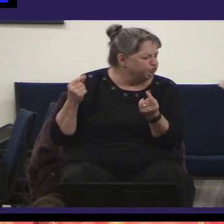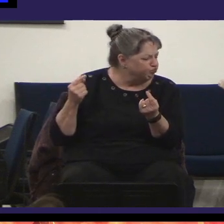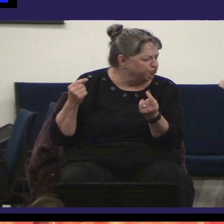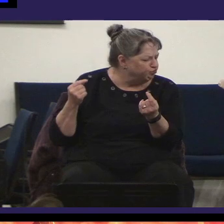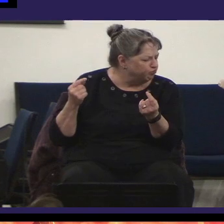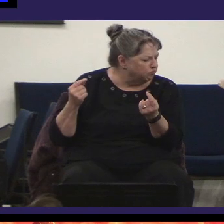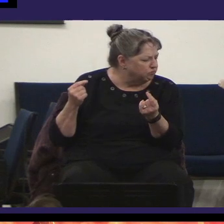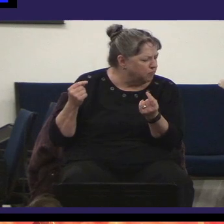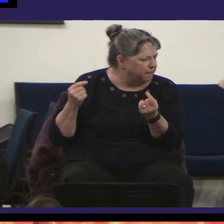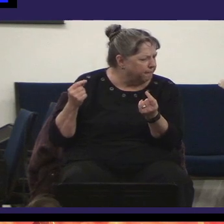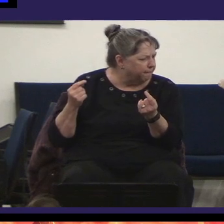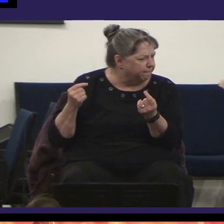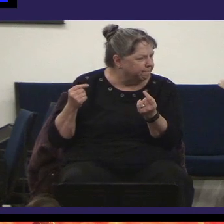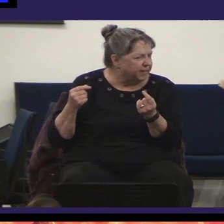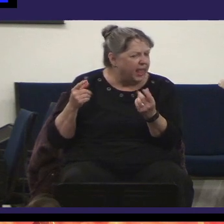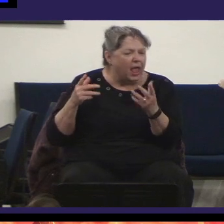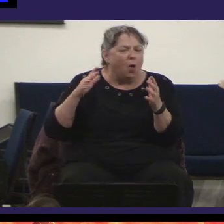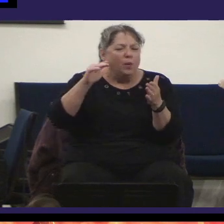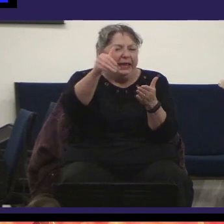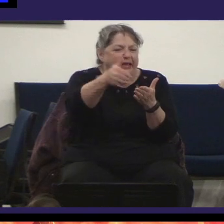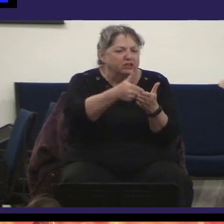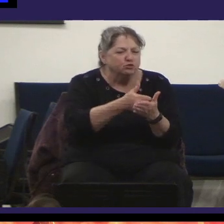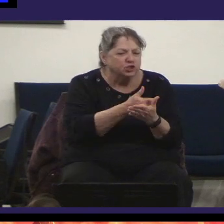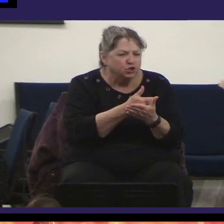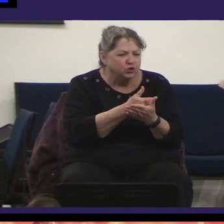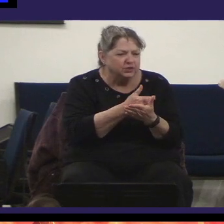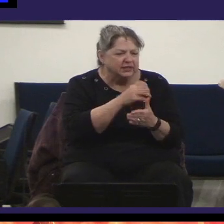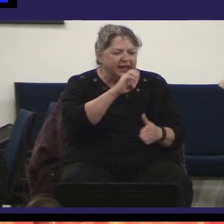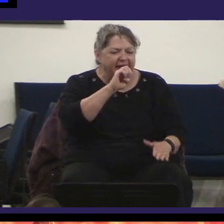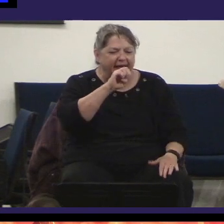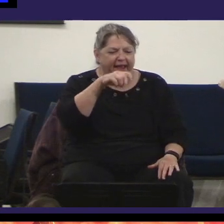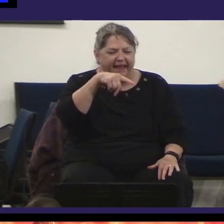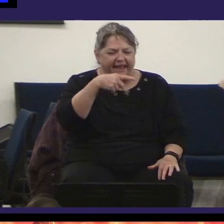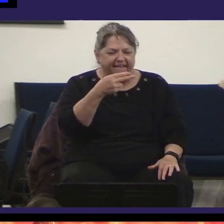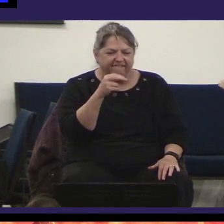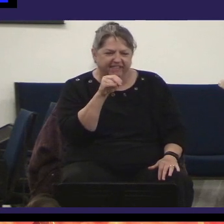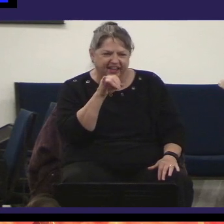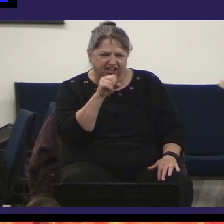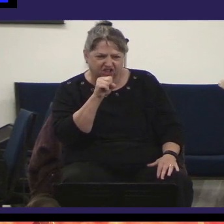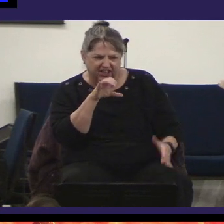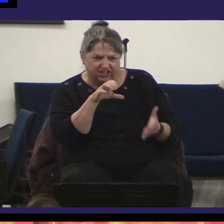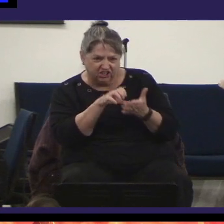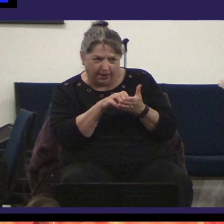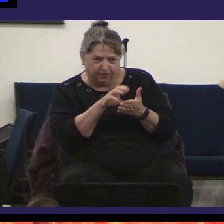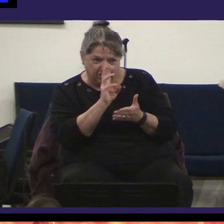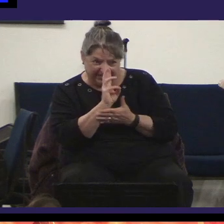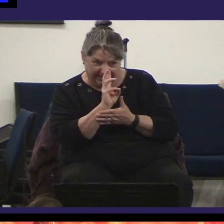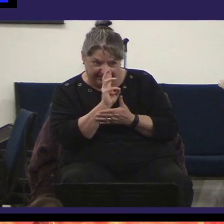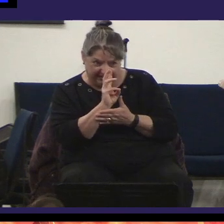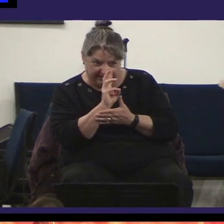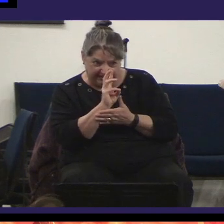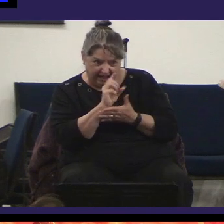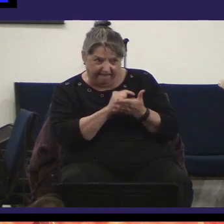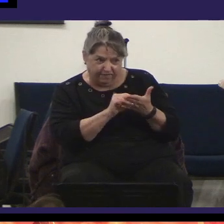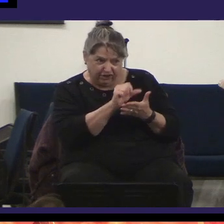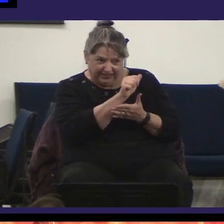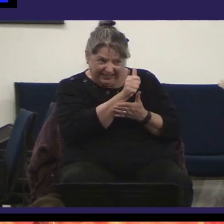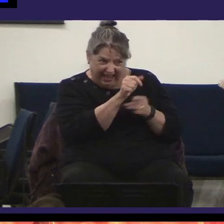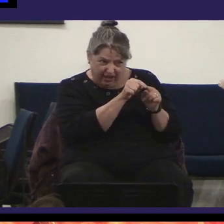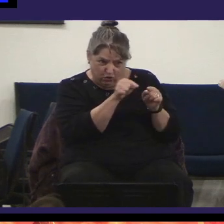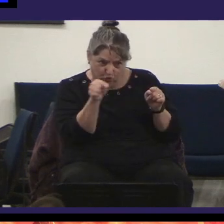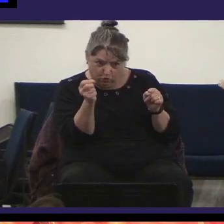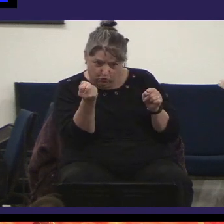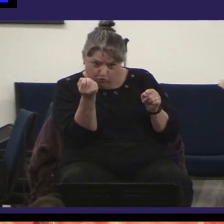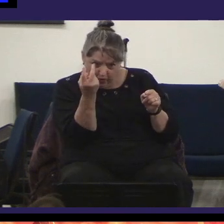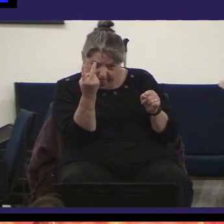we preached an intro message from Ephesians chapter 6, verses 10 through 12. And there we discovered